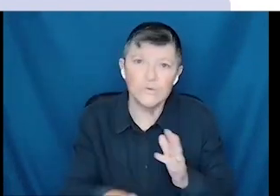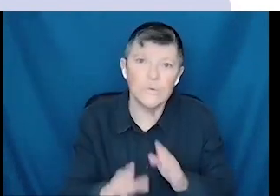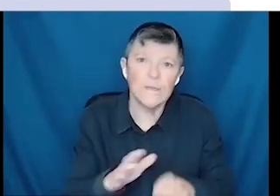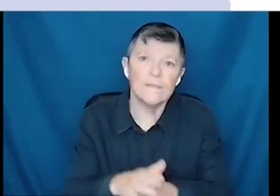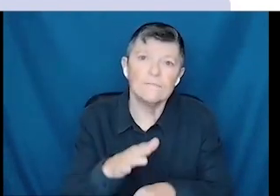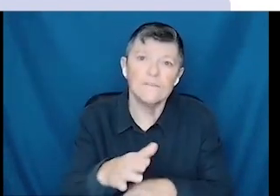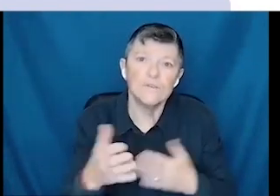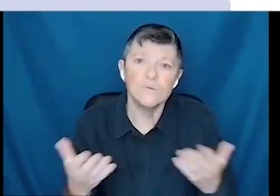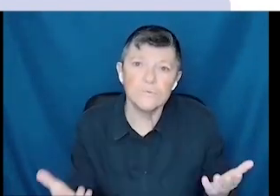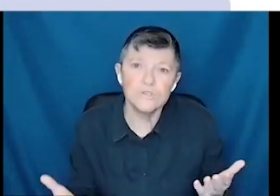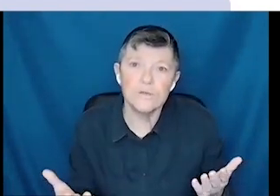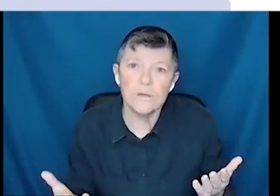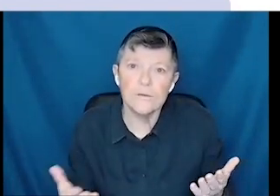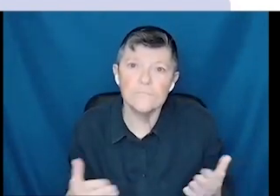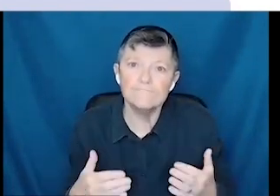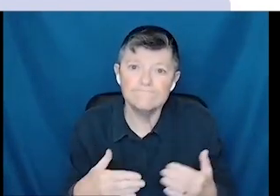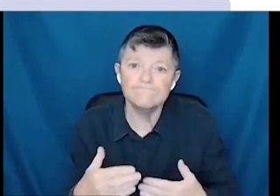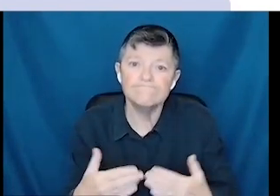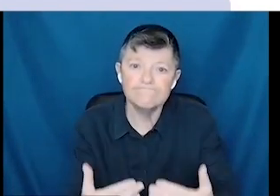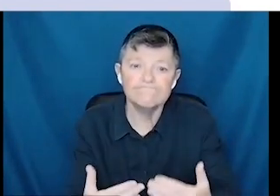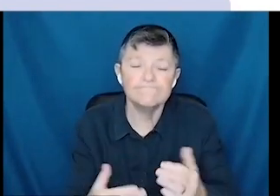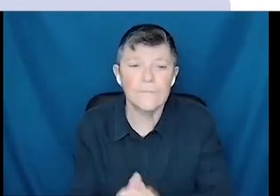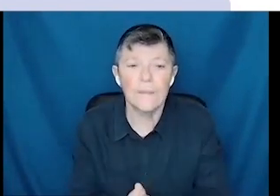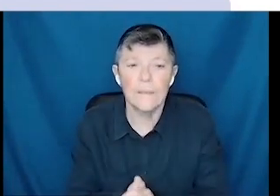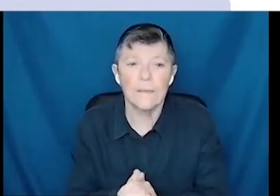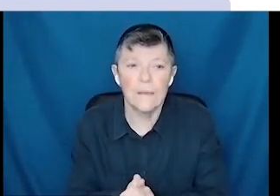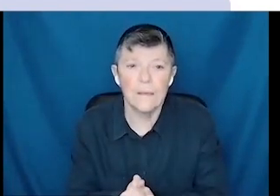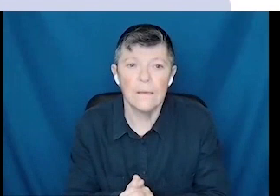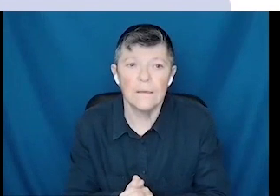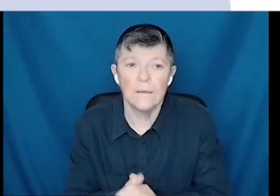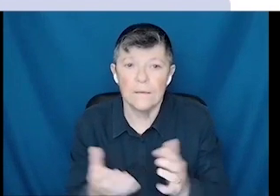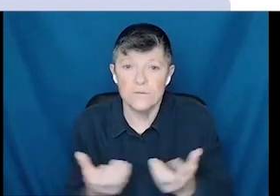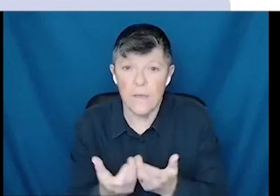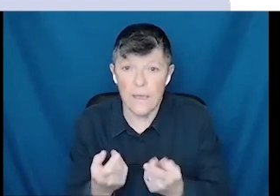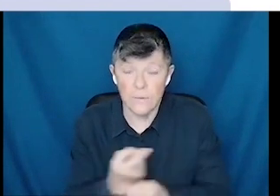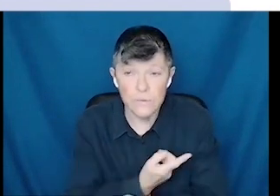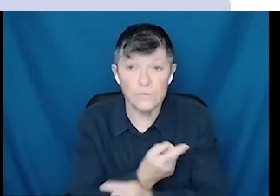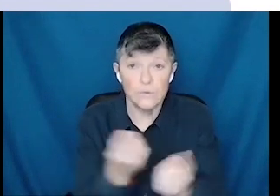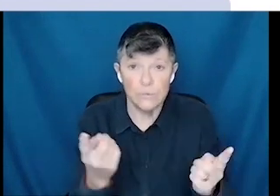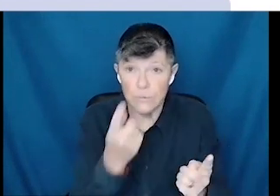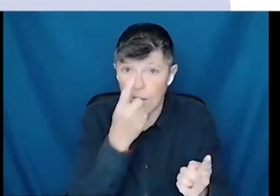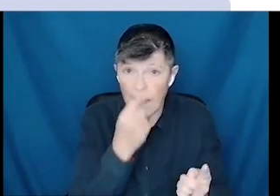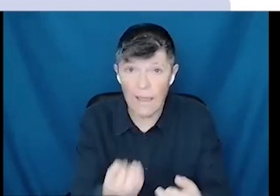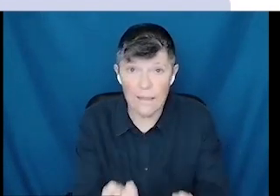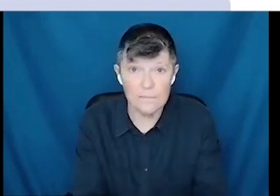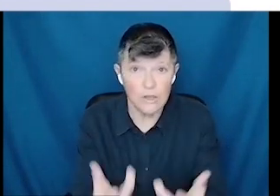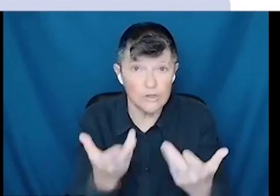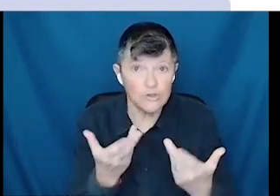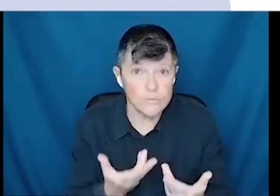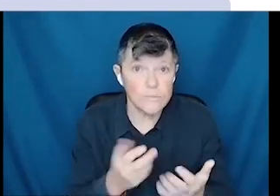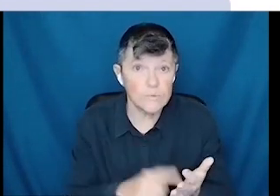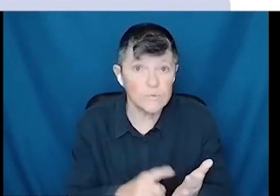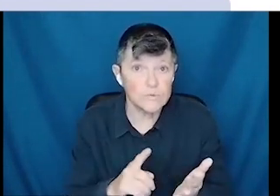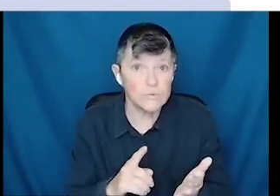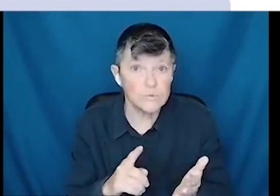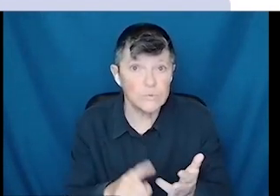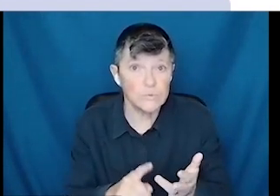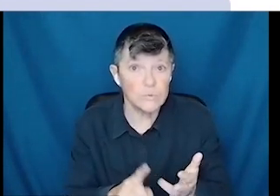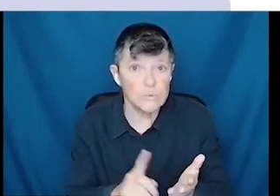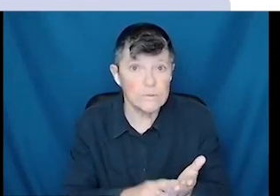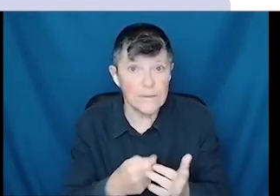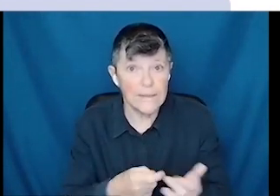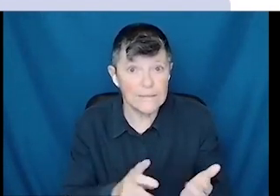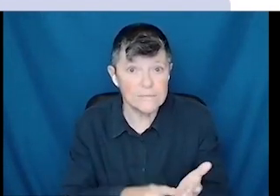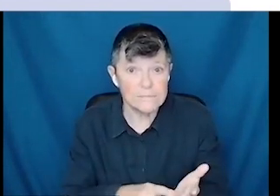going forward. So how you can contribute to the toolkit going forward. There are different